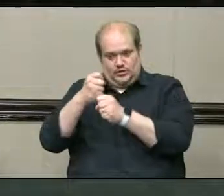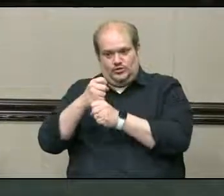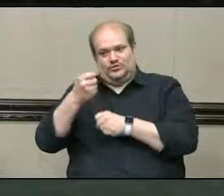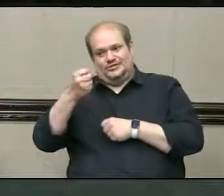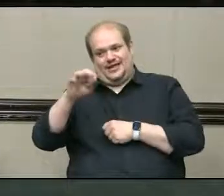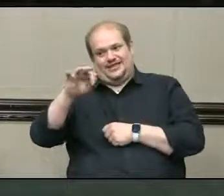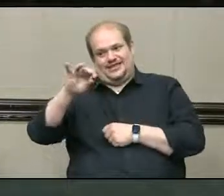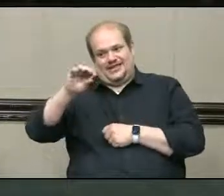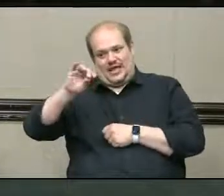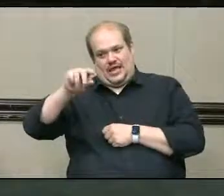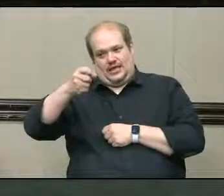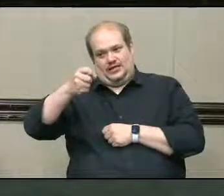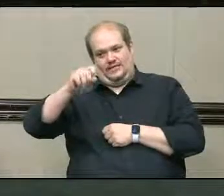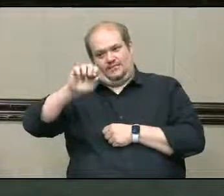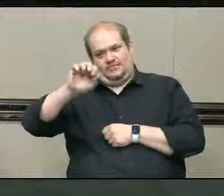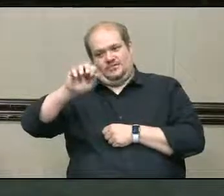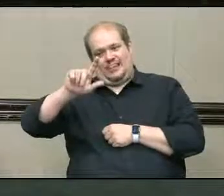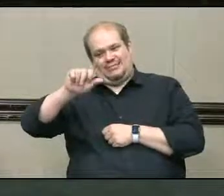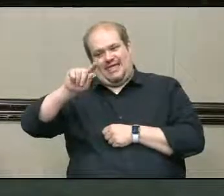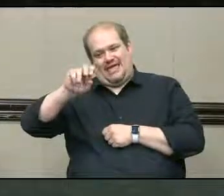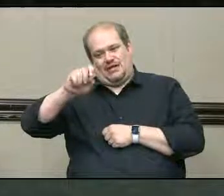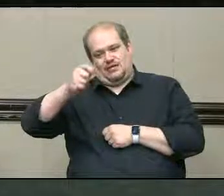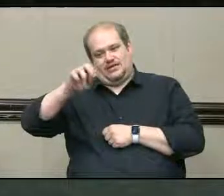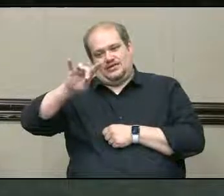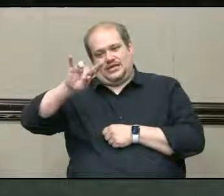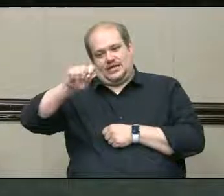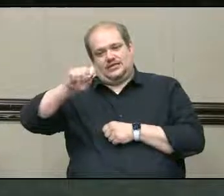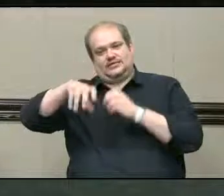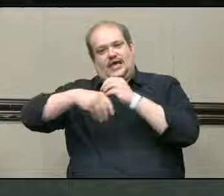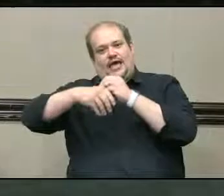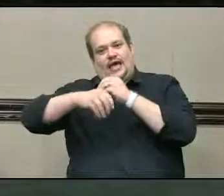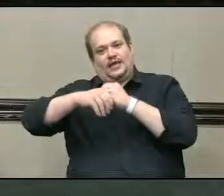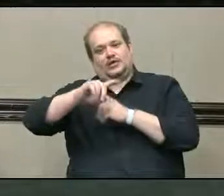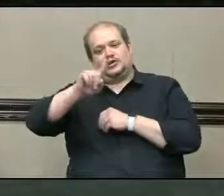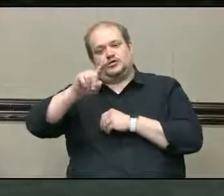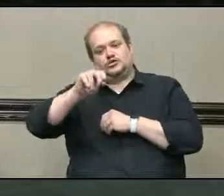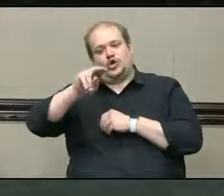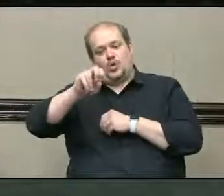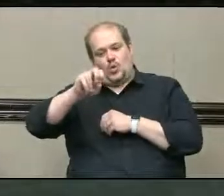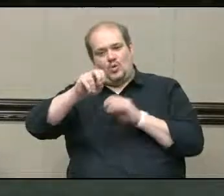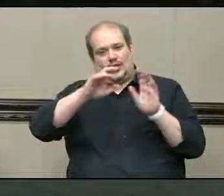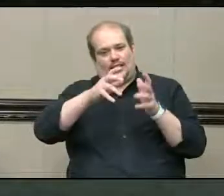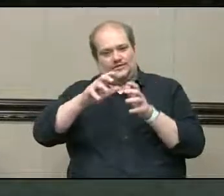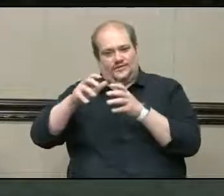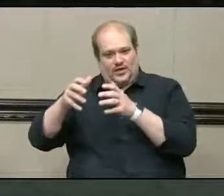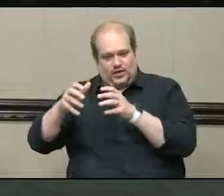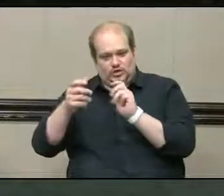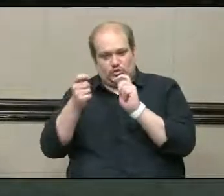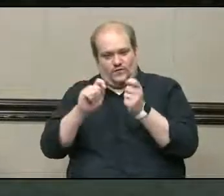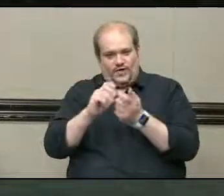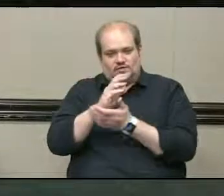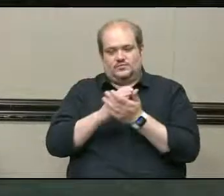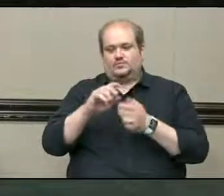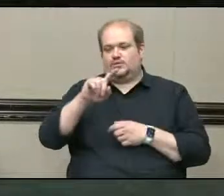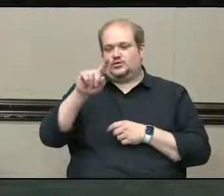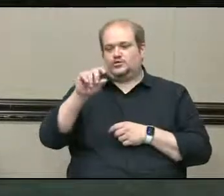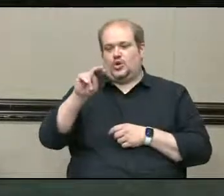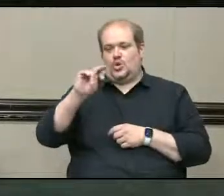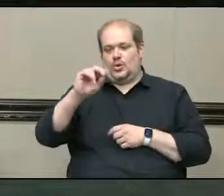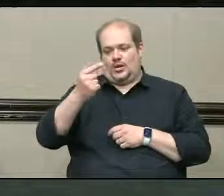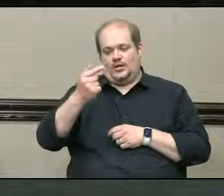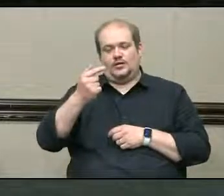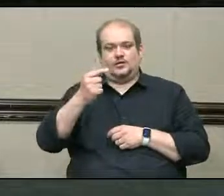80s, adding some zoning classifications to some plan developments and revising some zoning. So as you can see, it's